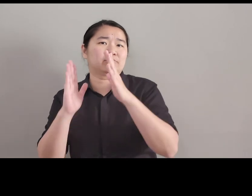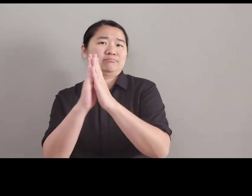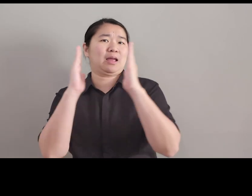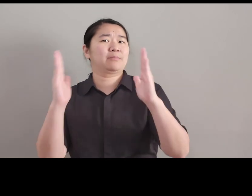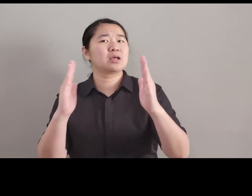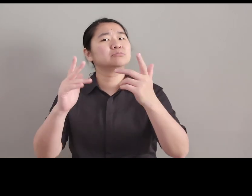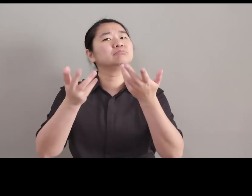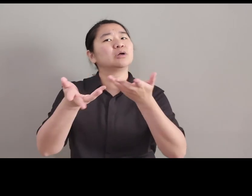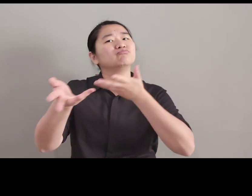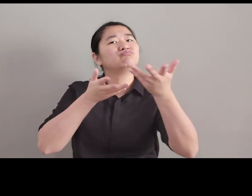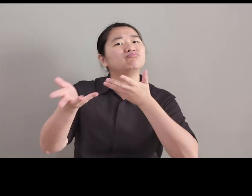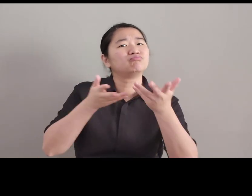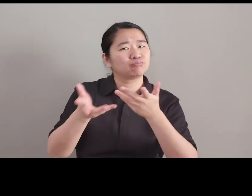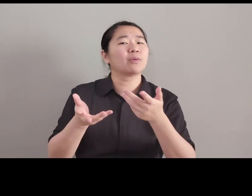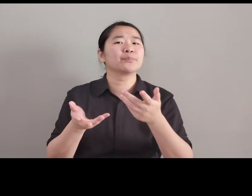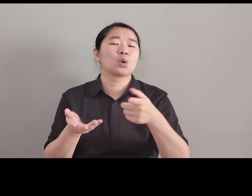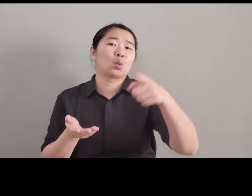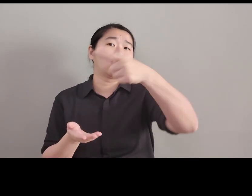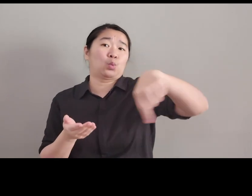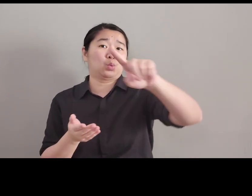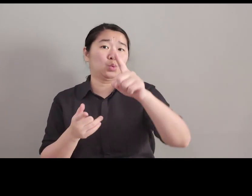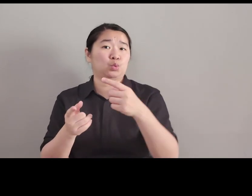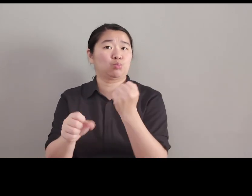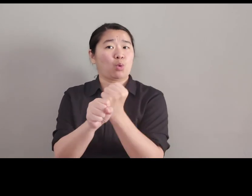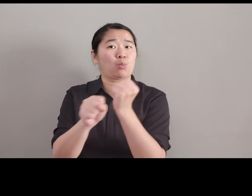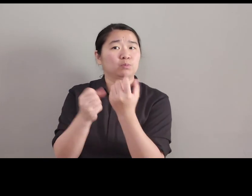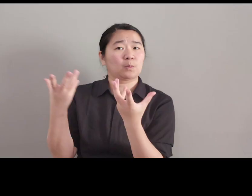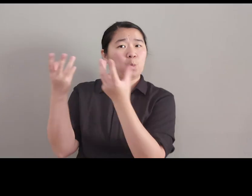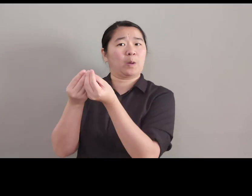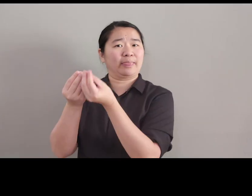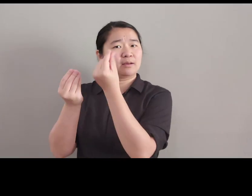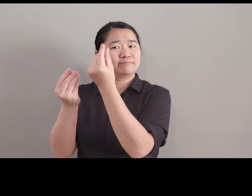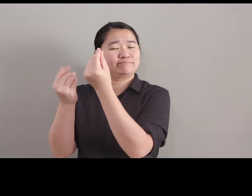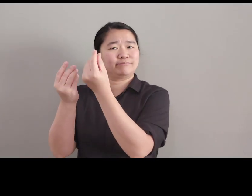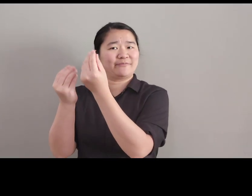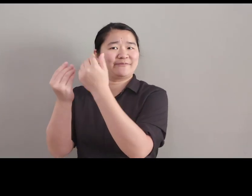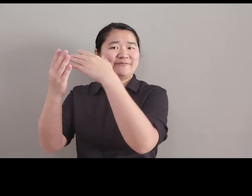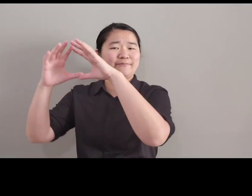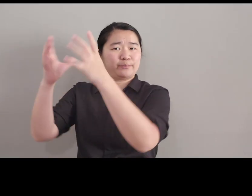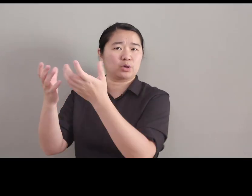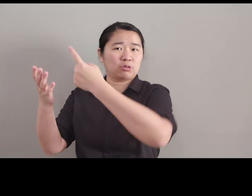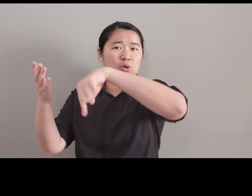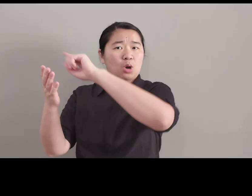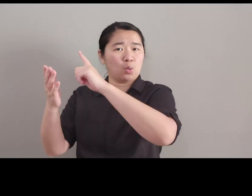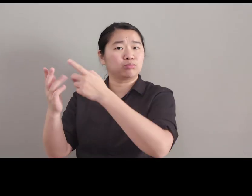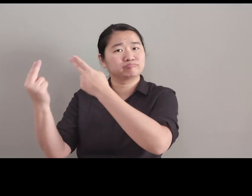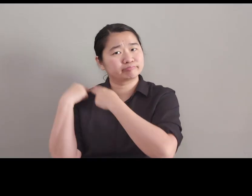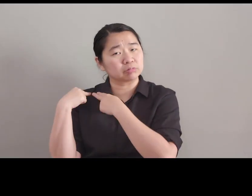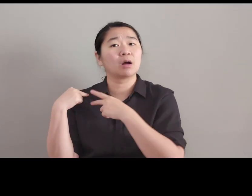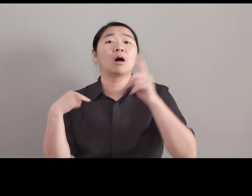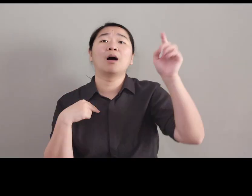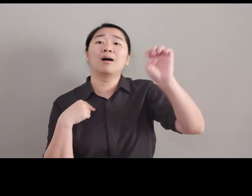if you are close enough to the bureaucracy, I don't think you think that the EU should solve this. But what's your take on this? You